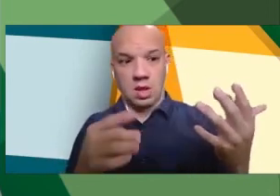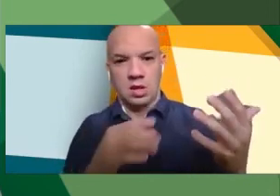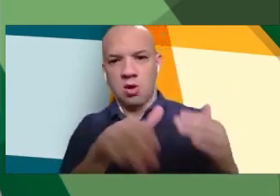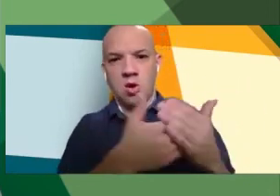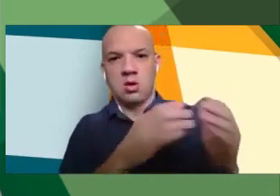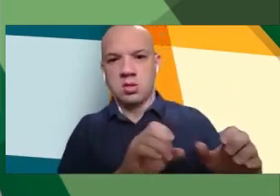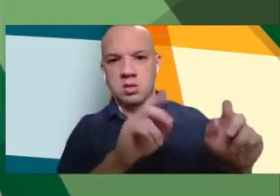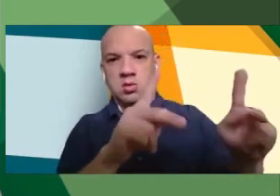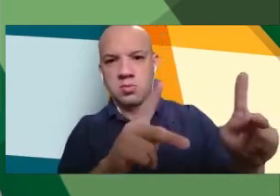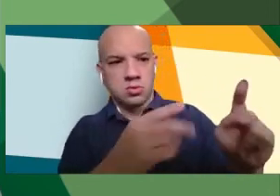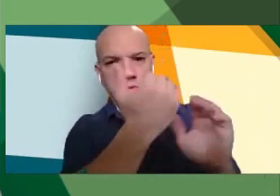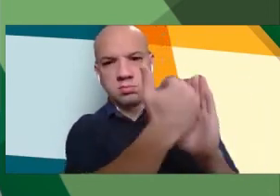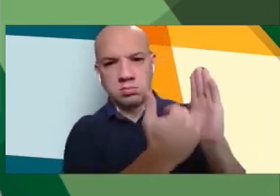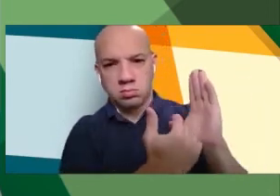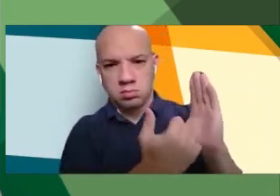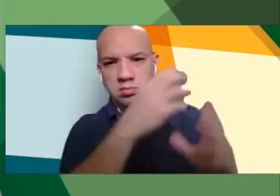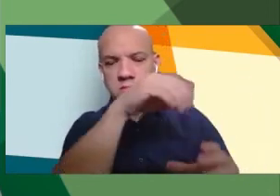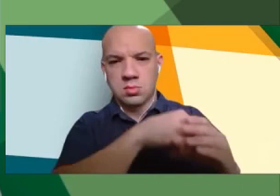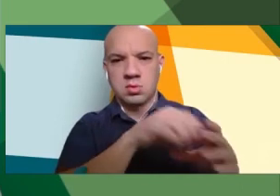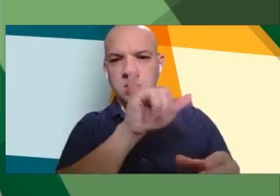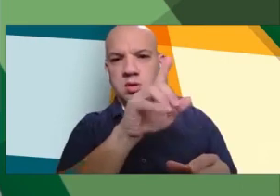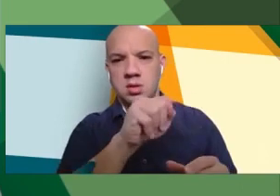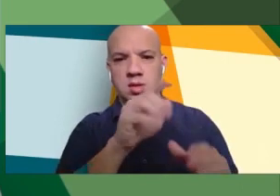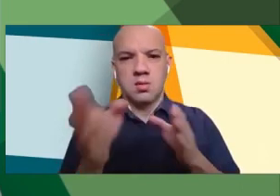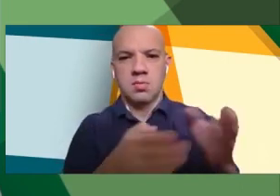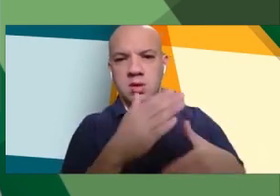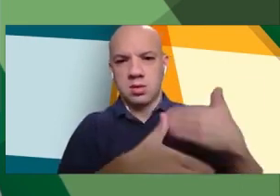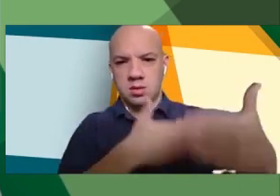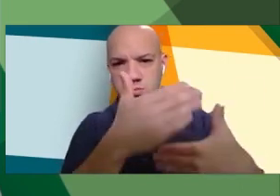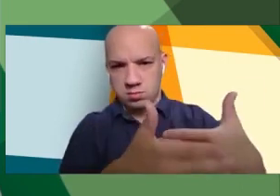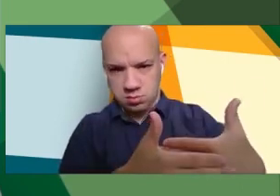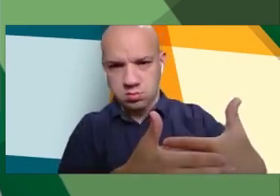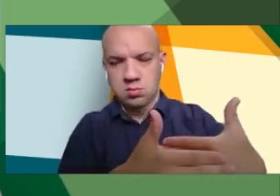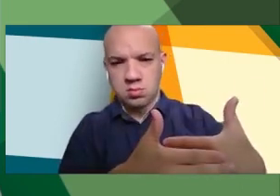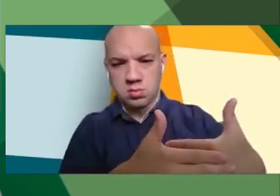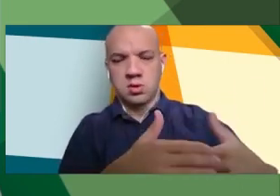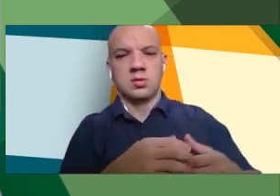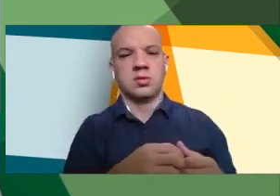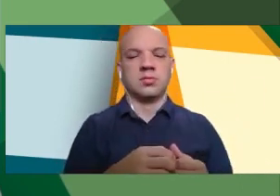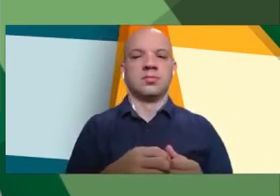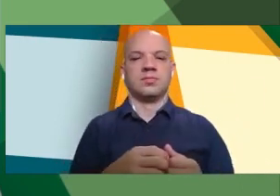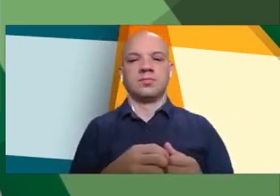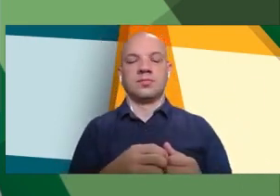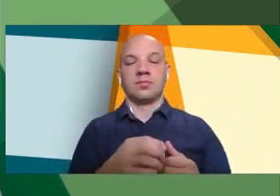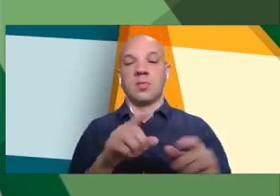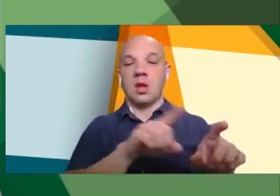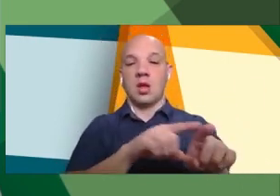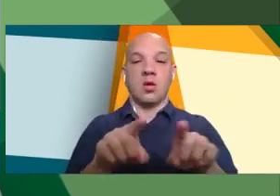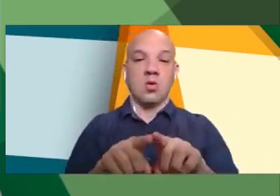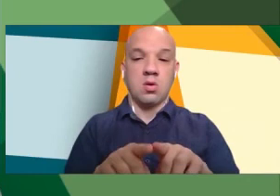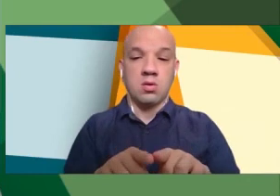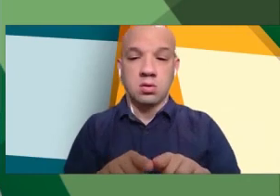constraints imposed on the IT planning process by the culture and environment of the PRDOH, and also